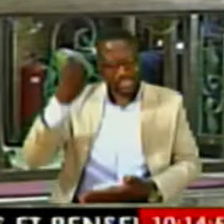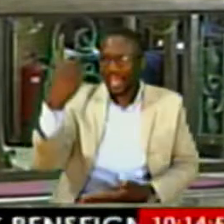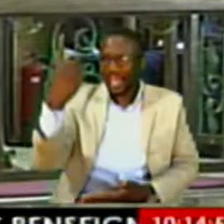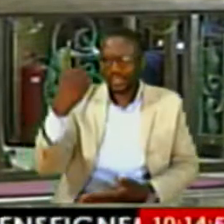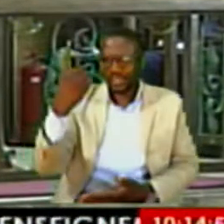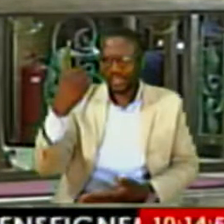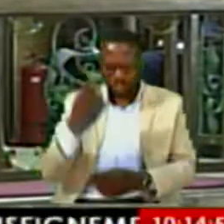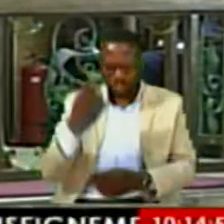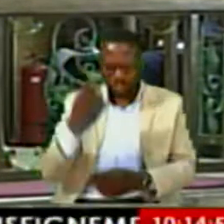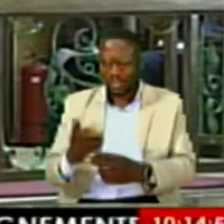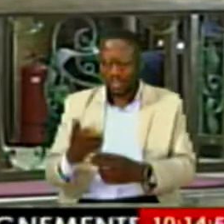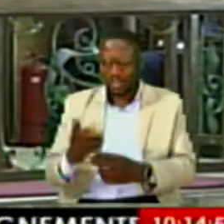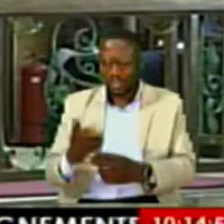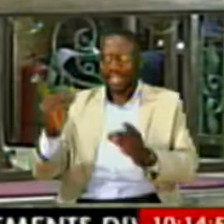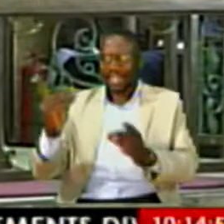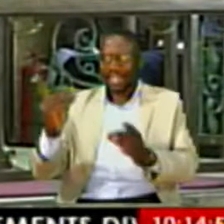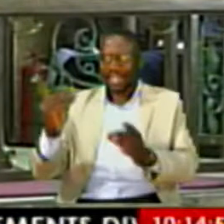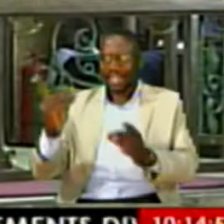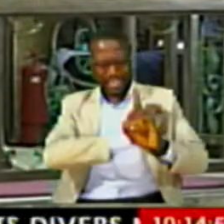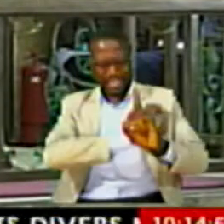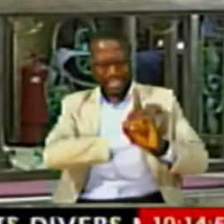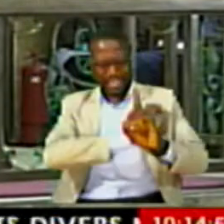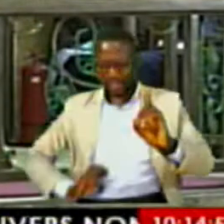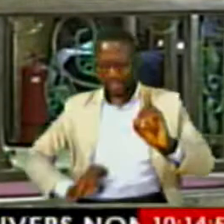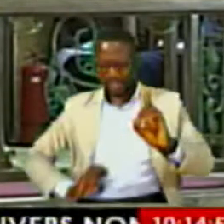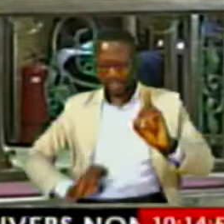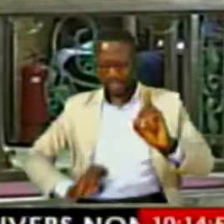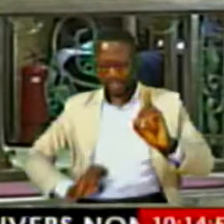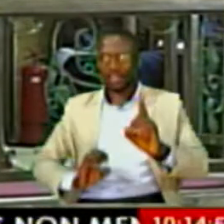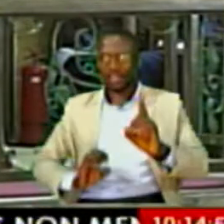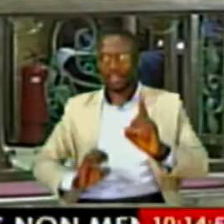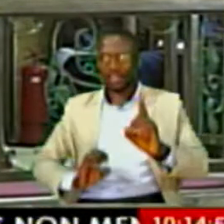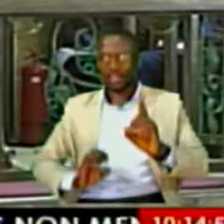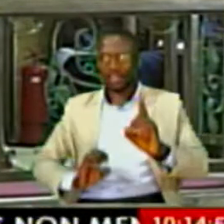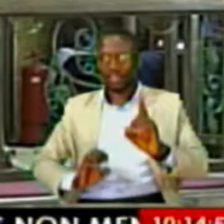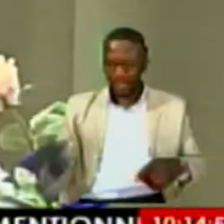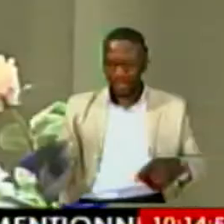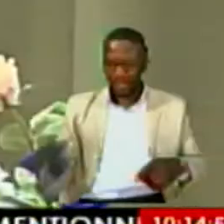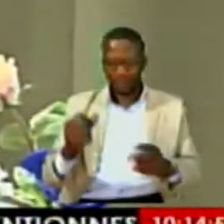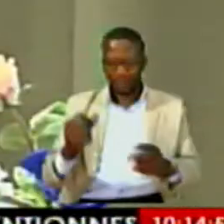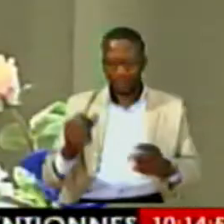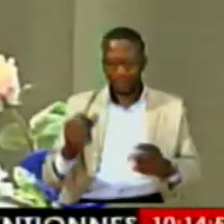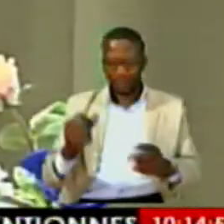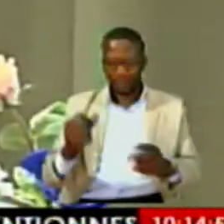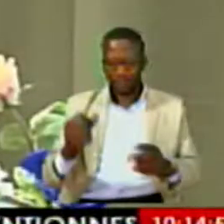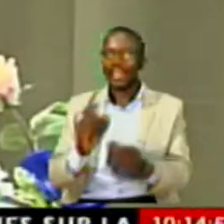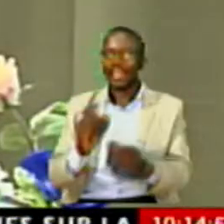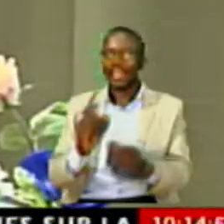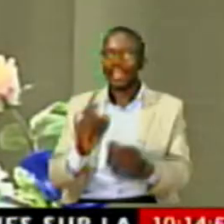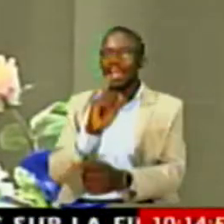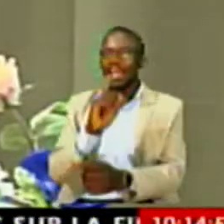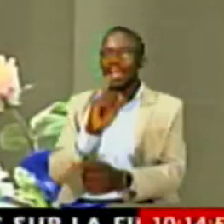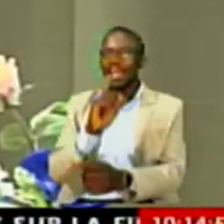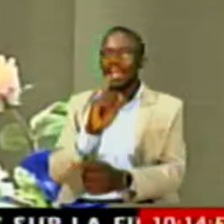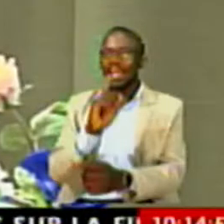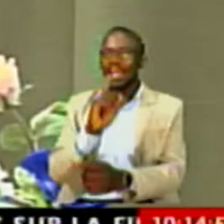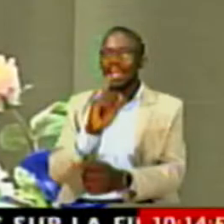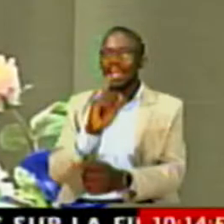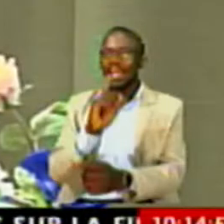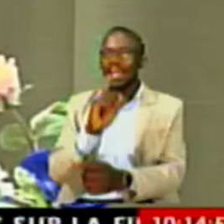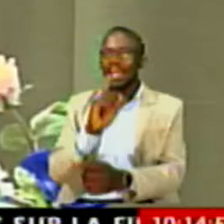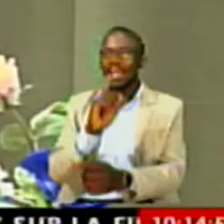son, and shall call his name Emmanuel. Isaiah 9, verset 5,